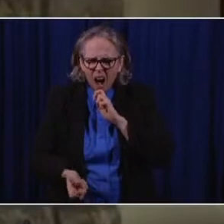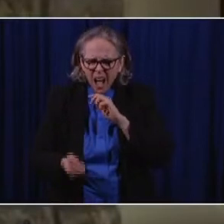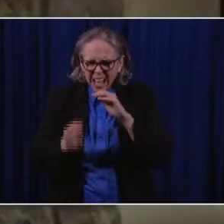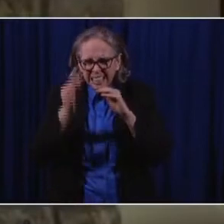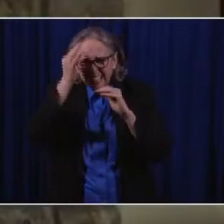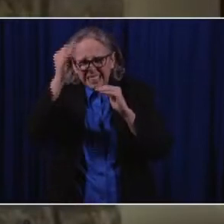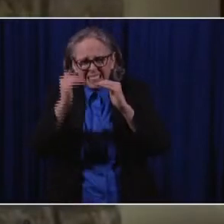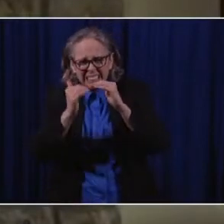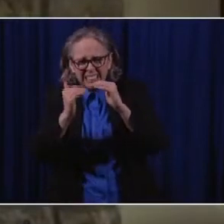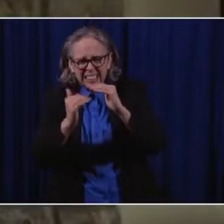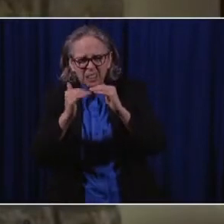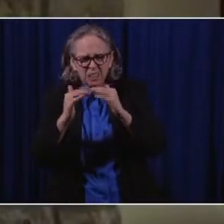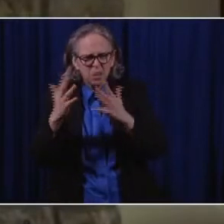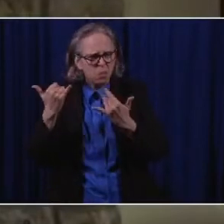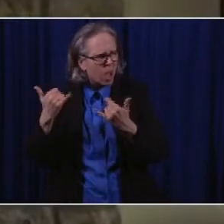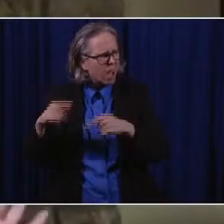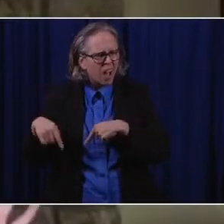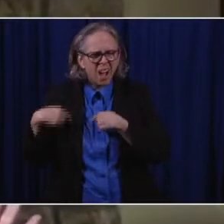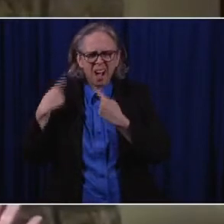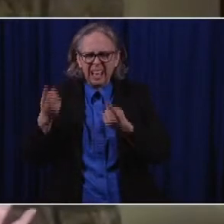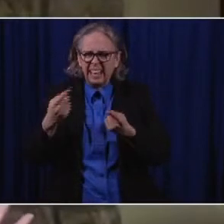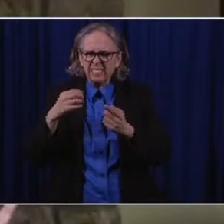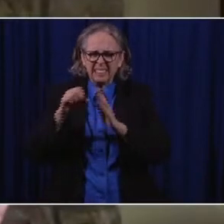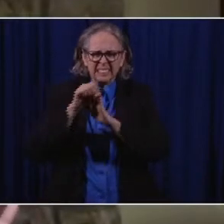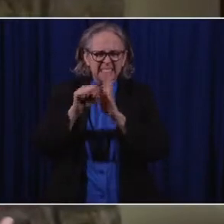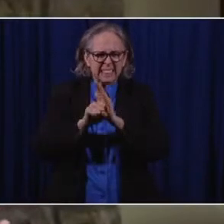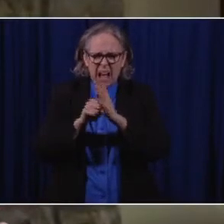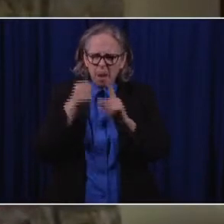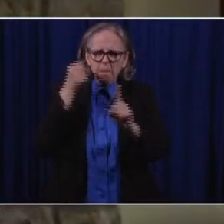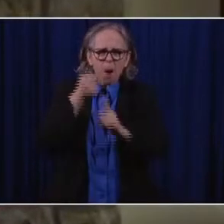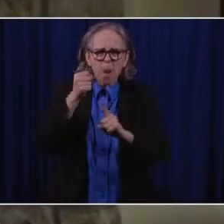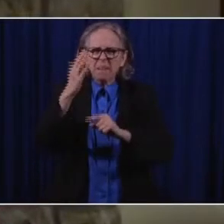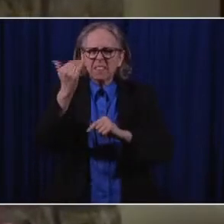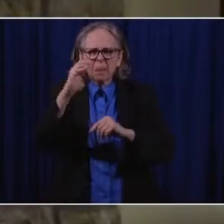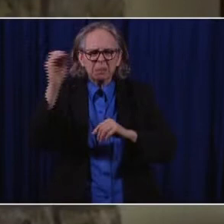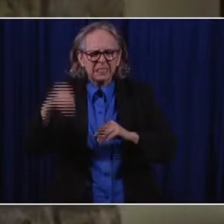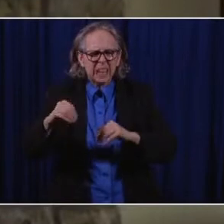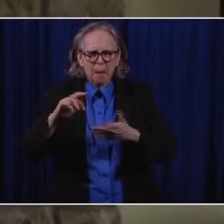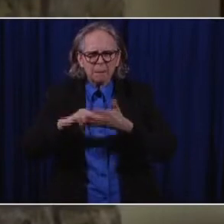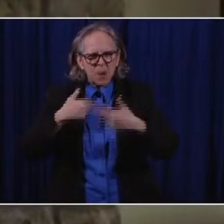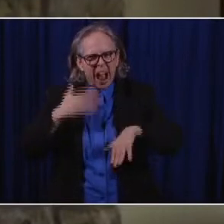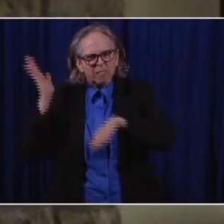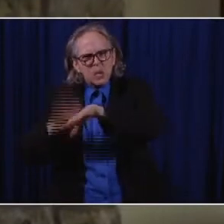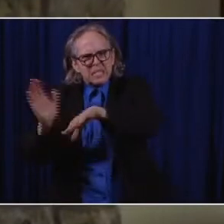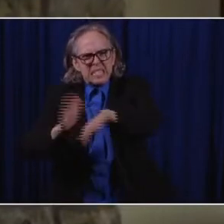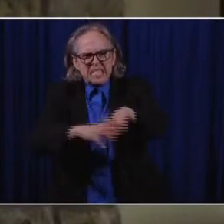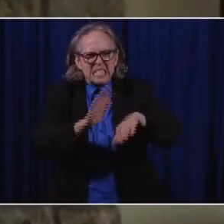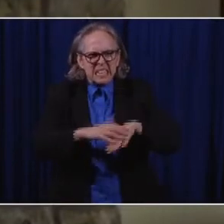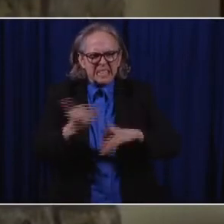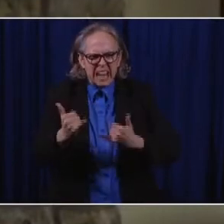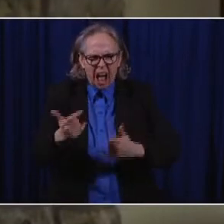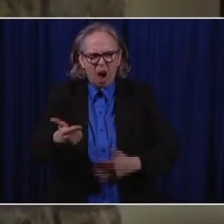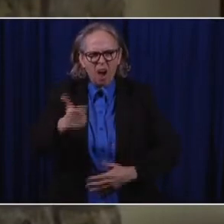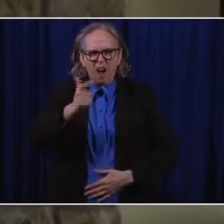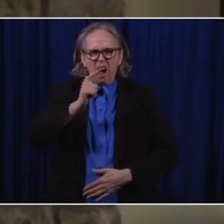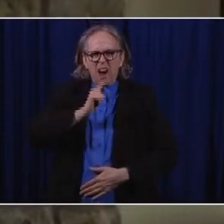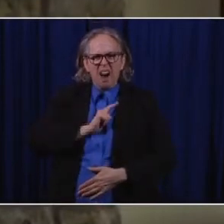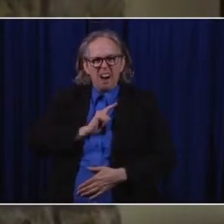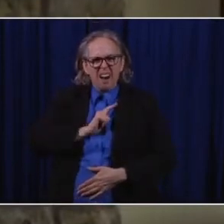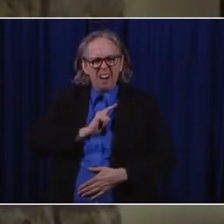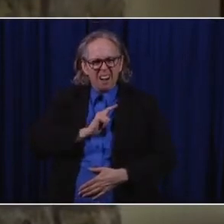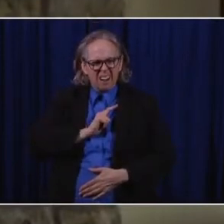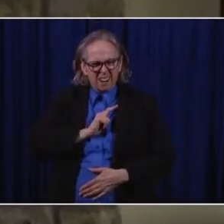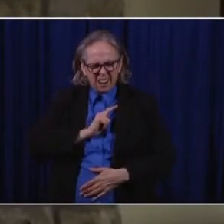15% and over positivity, which we've been saying consistently, and this is what the medical professionals, health professionals tell us is very, very